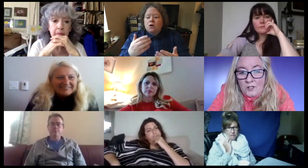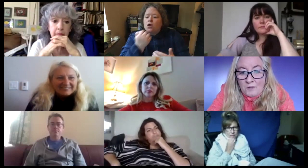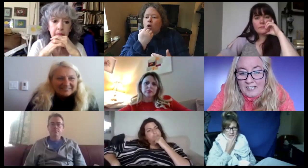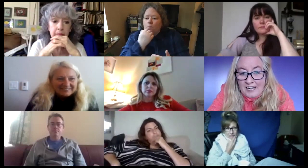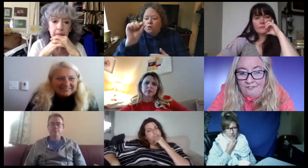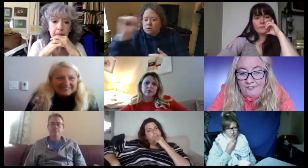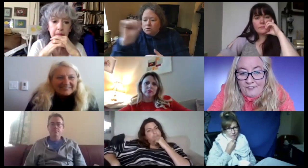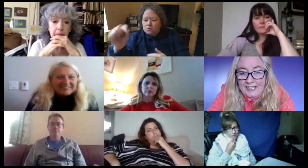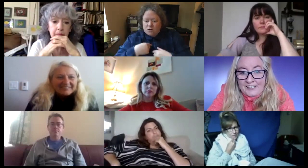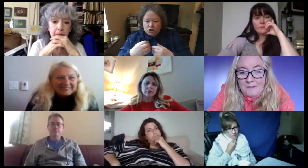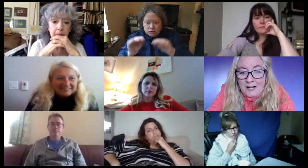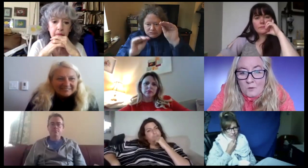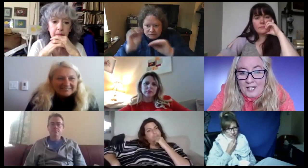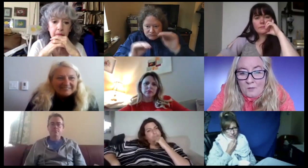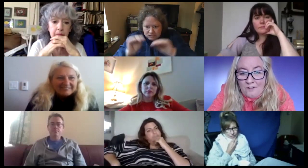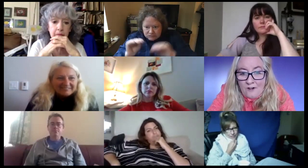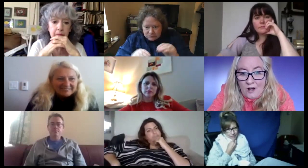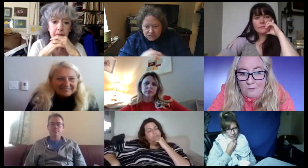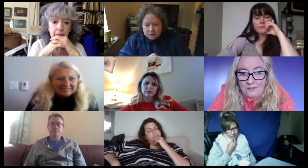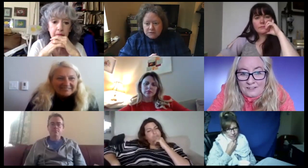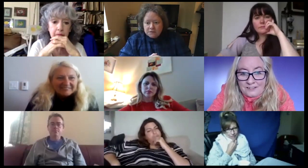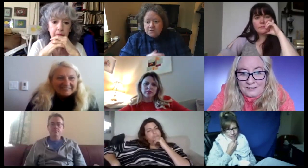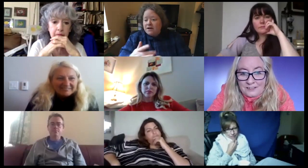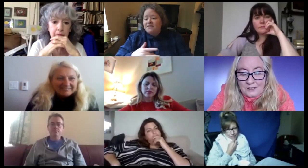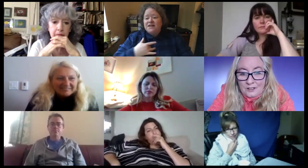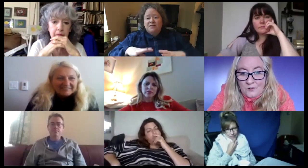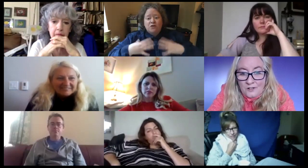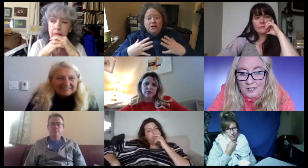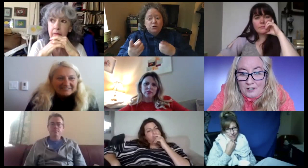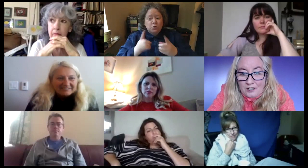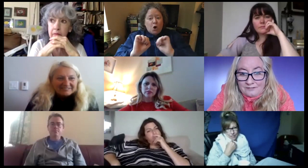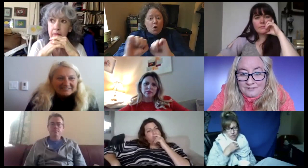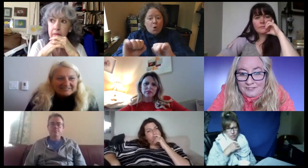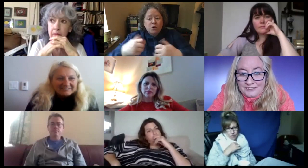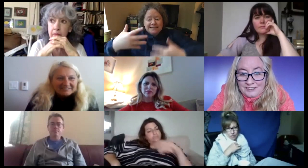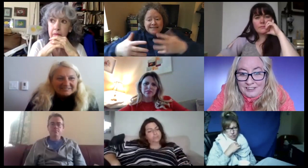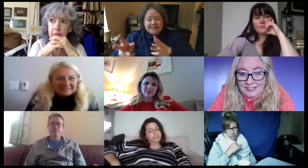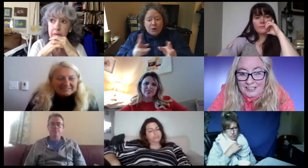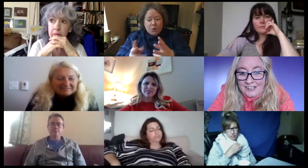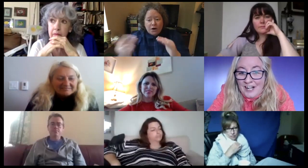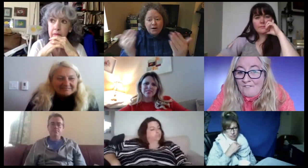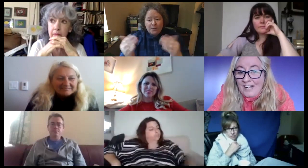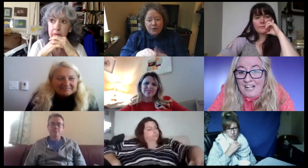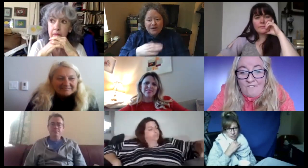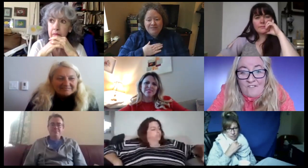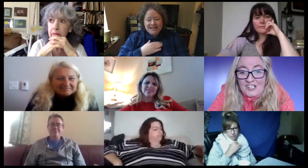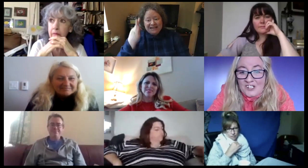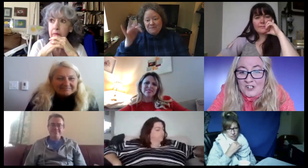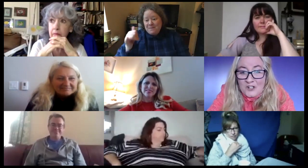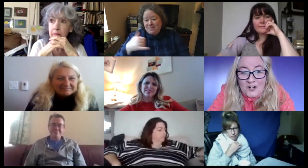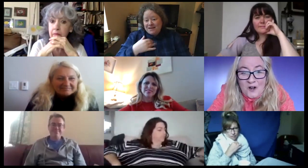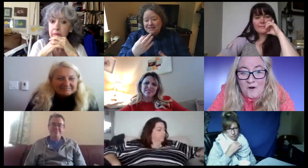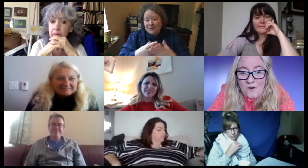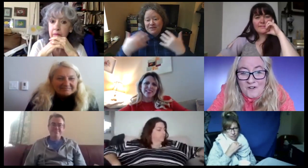So who they were deaf, it didn't matter where they were from or who they were. Now feel free to